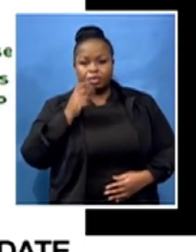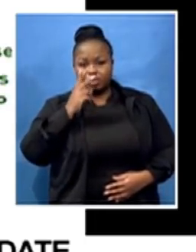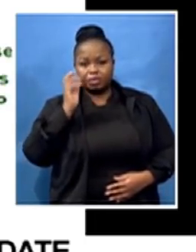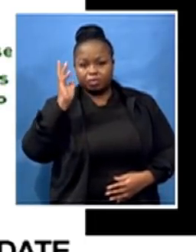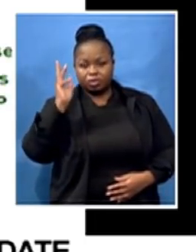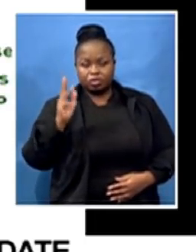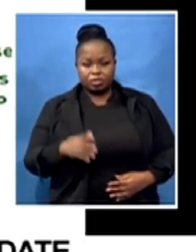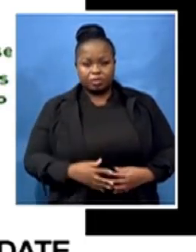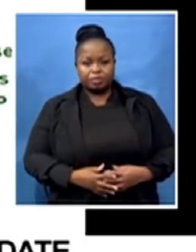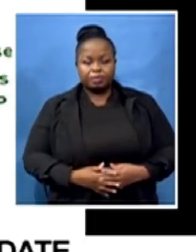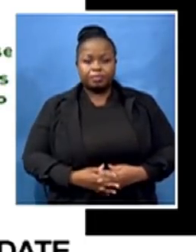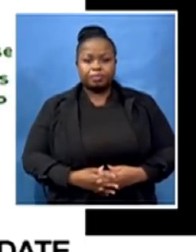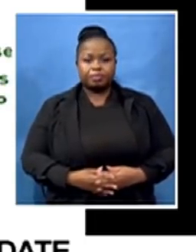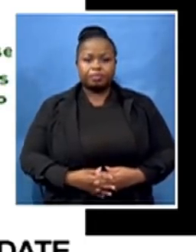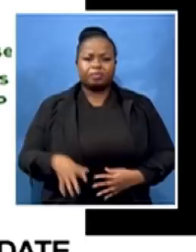gone?